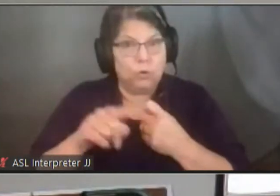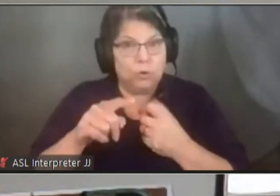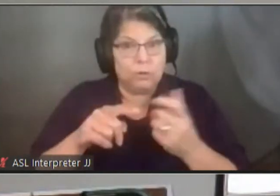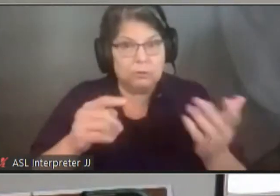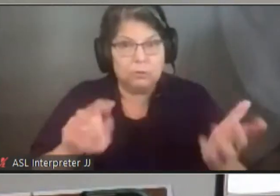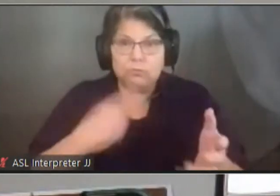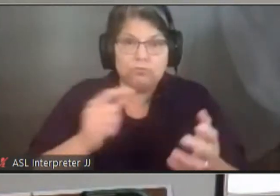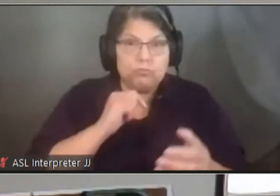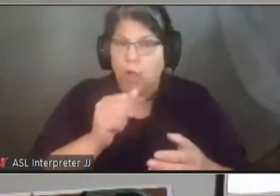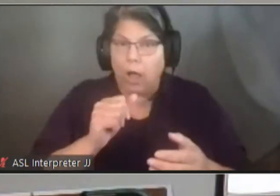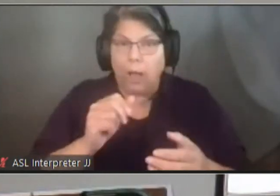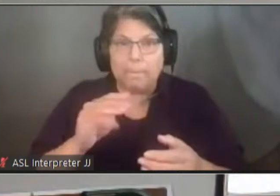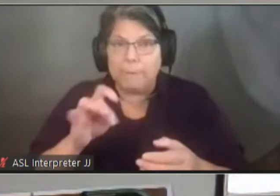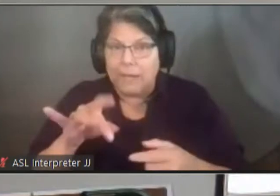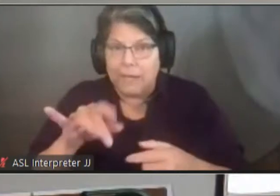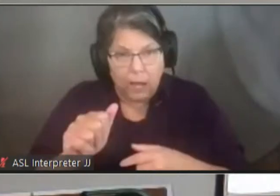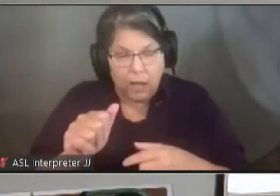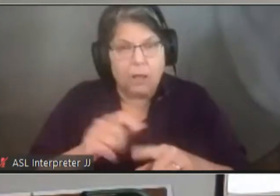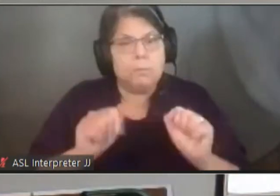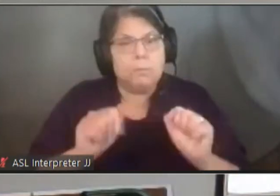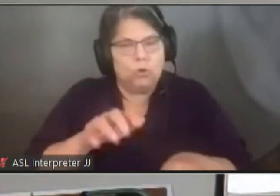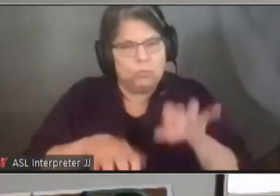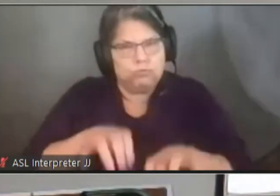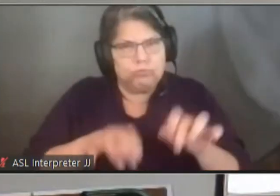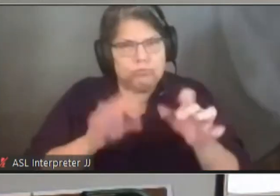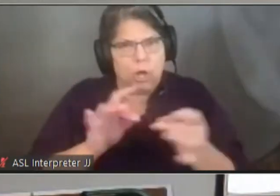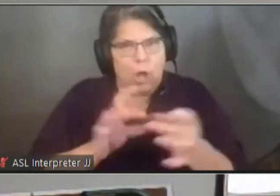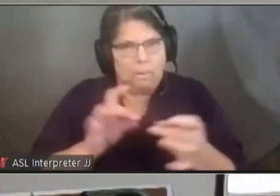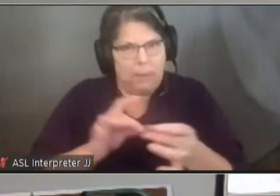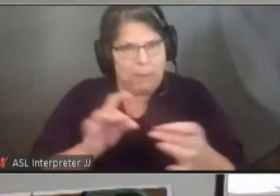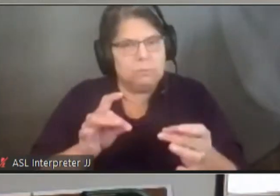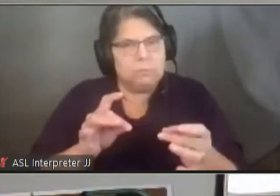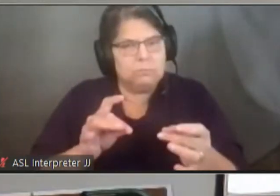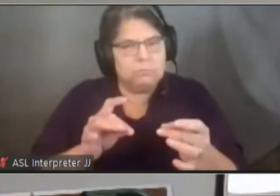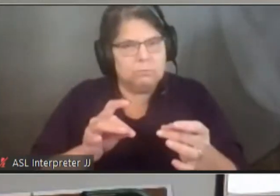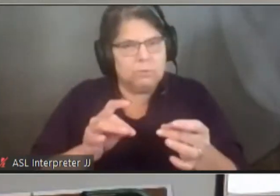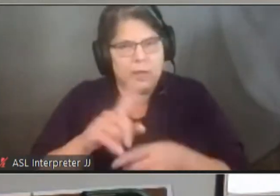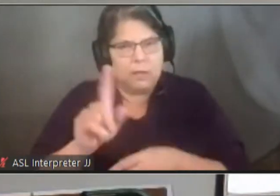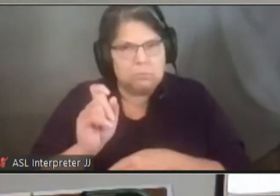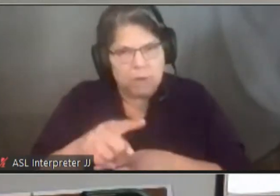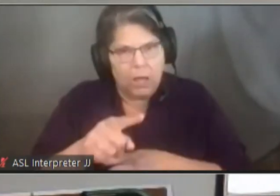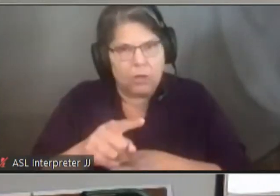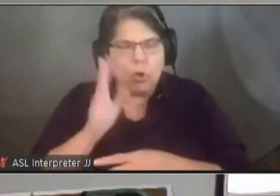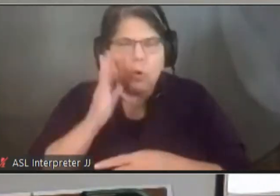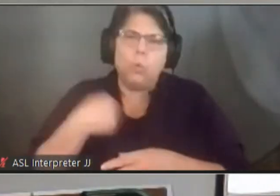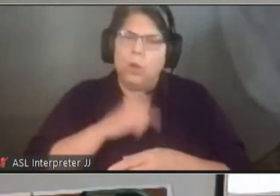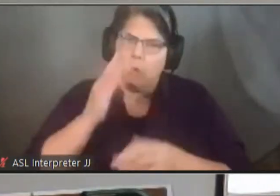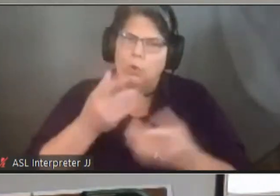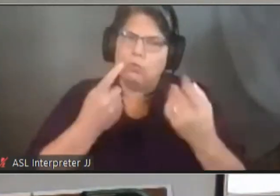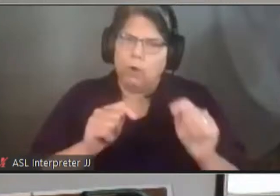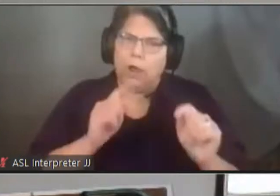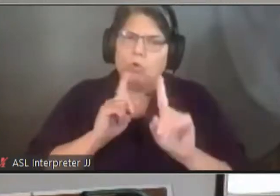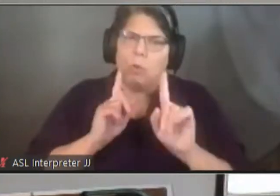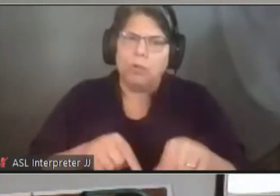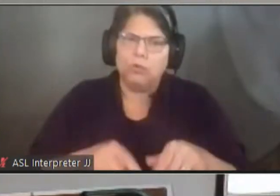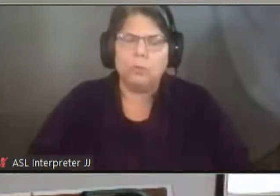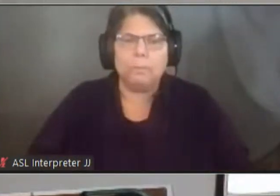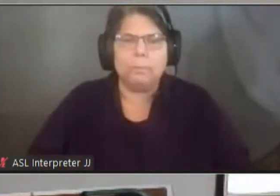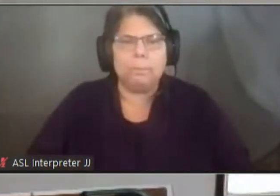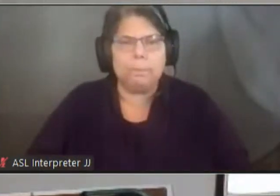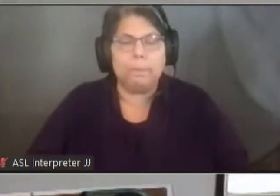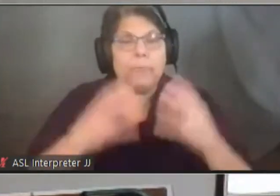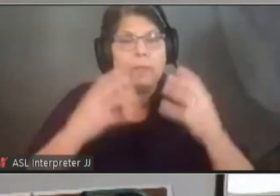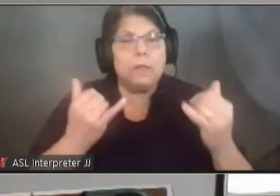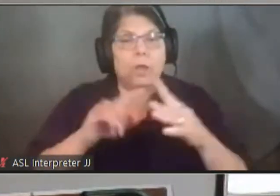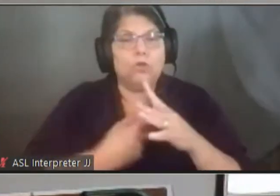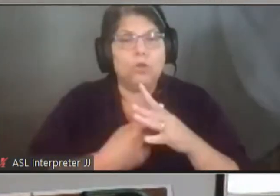in a comment on the video on this video below in the comment section, and we will do our best to address it. Now, beginning